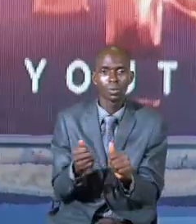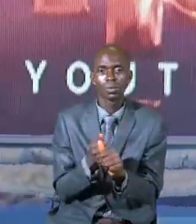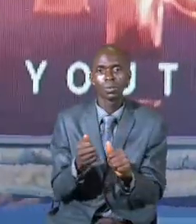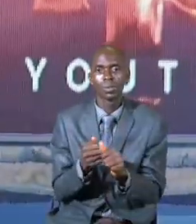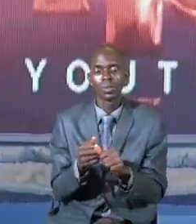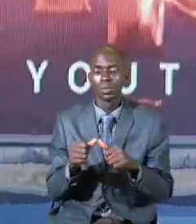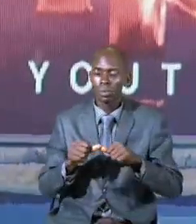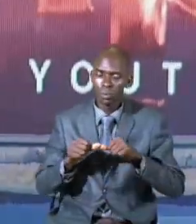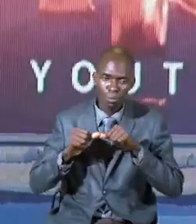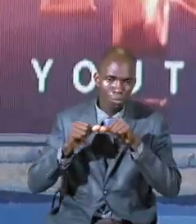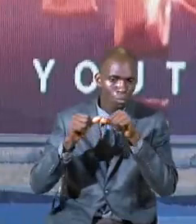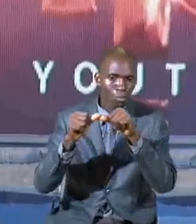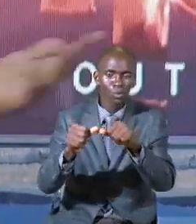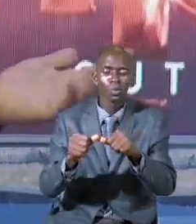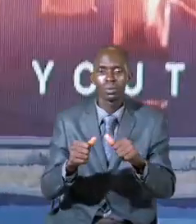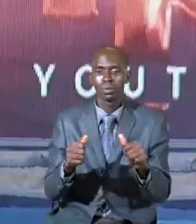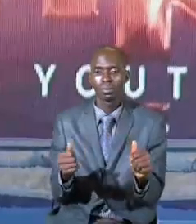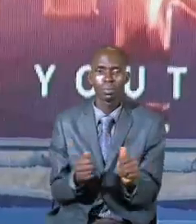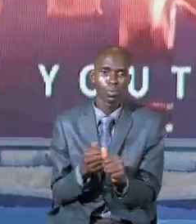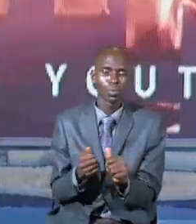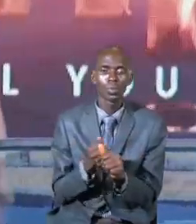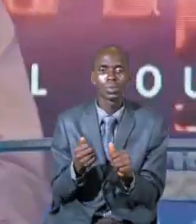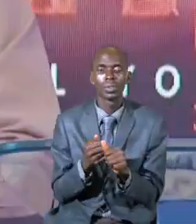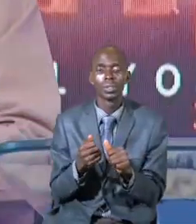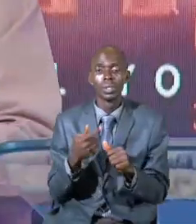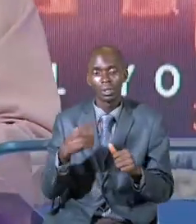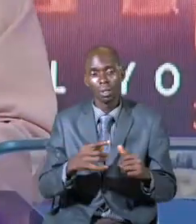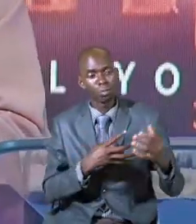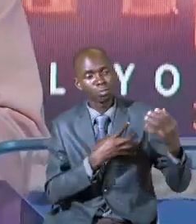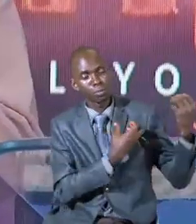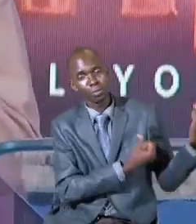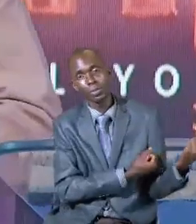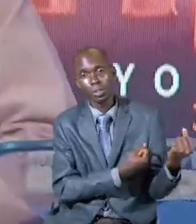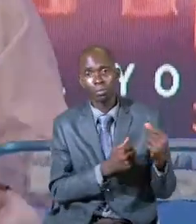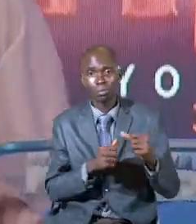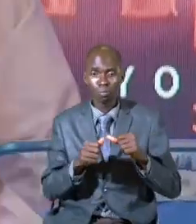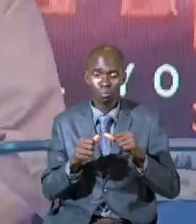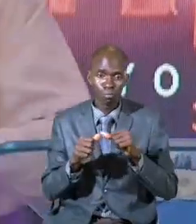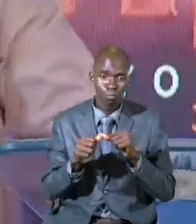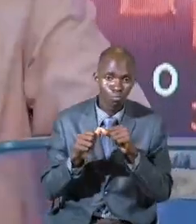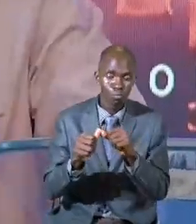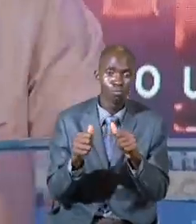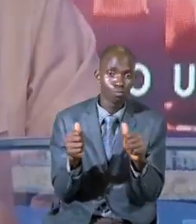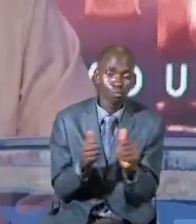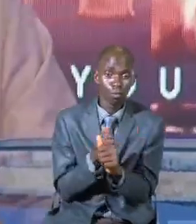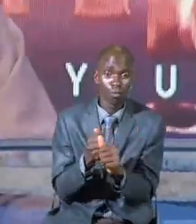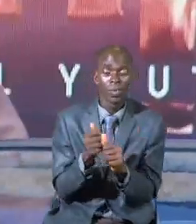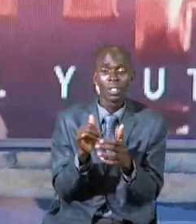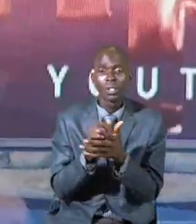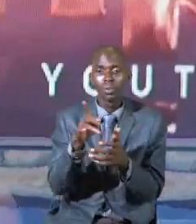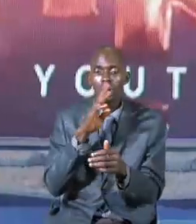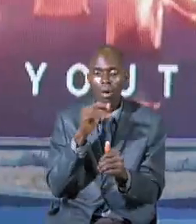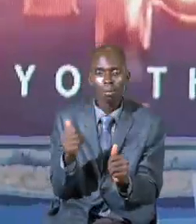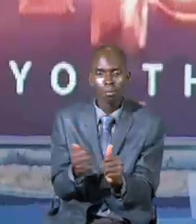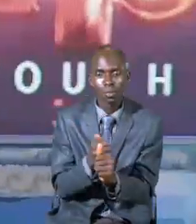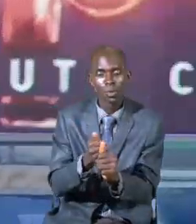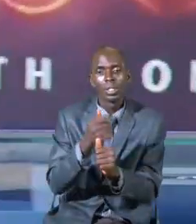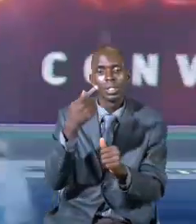pursuit confident pursuit? Is the pursuit that you are pursuing the mastery? The pursuit